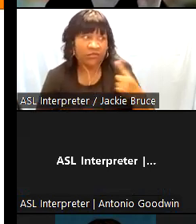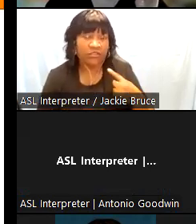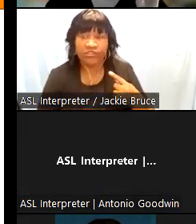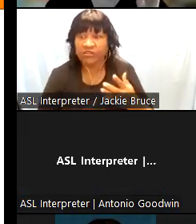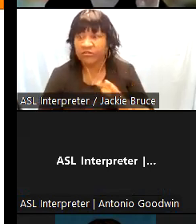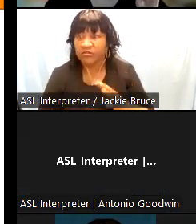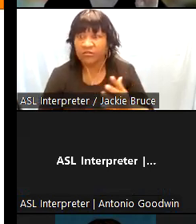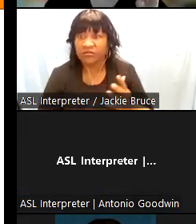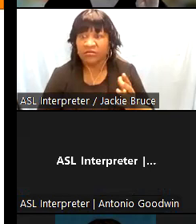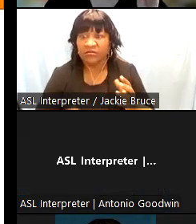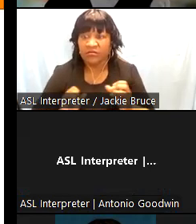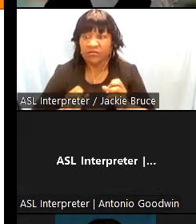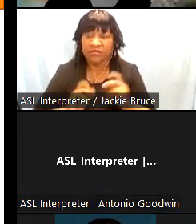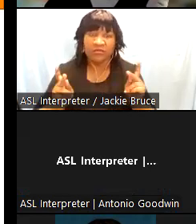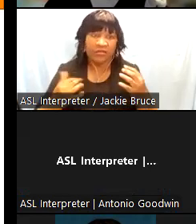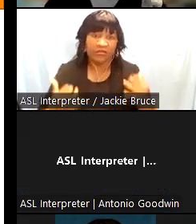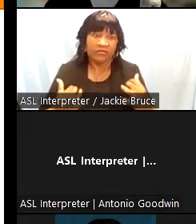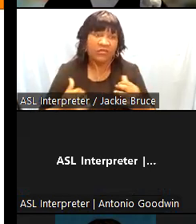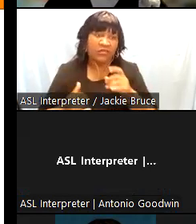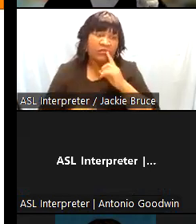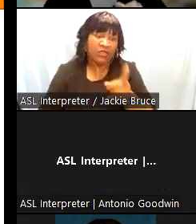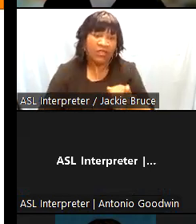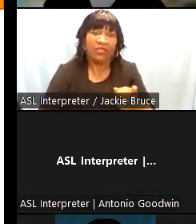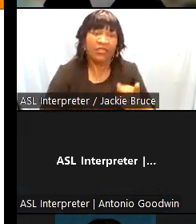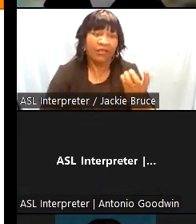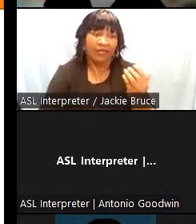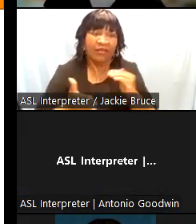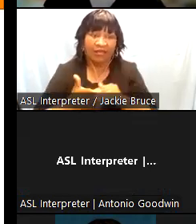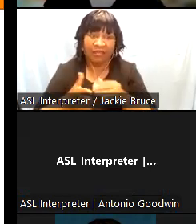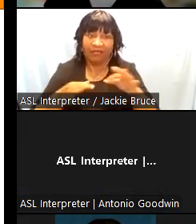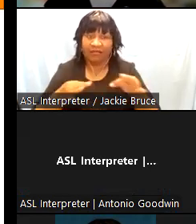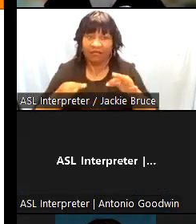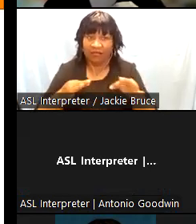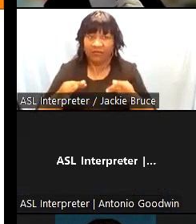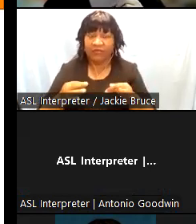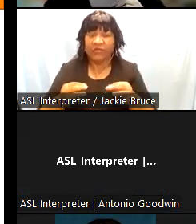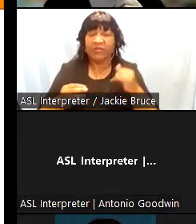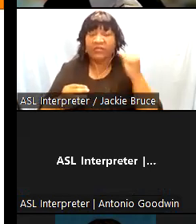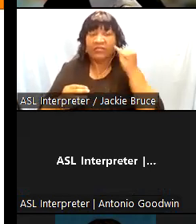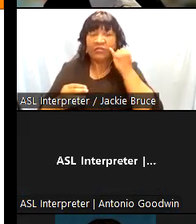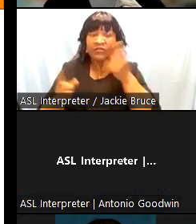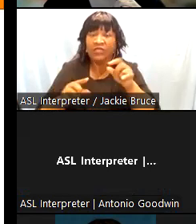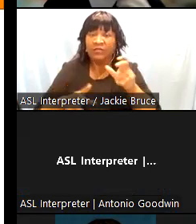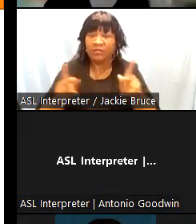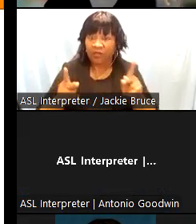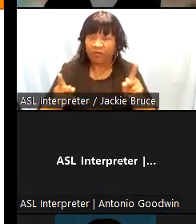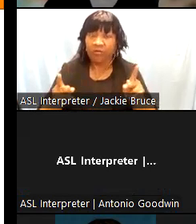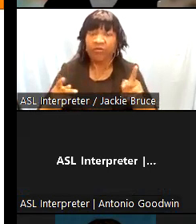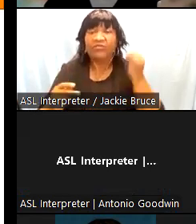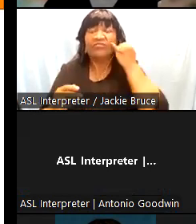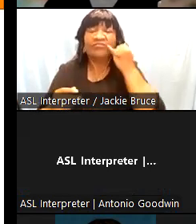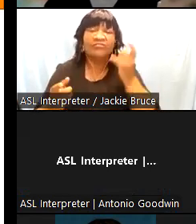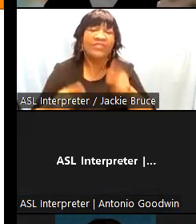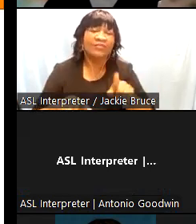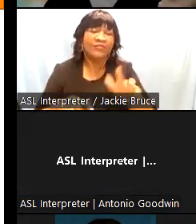no. Okay. But really, again, when people have gotten their, let's say you got